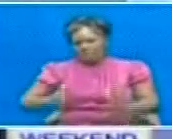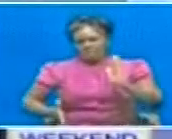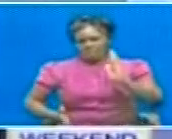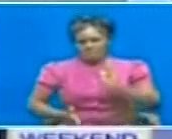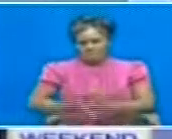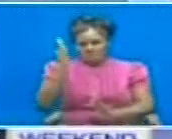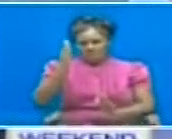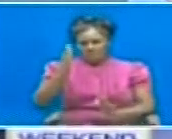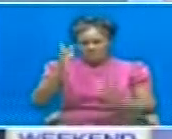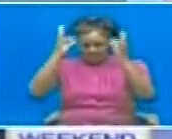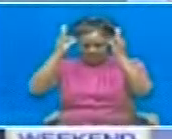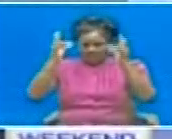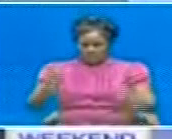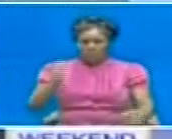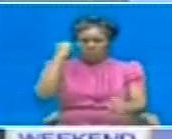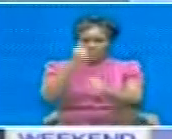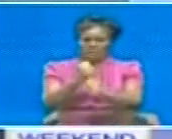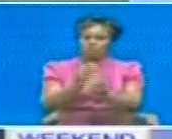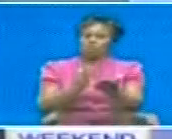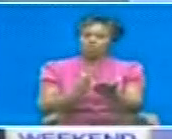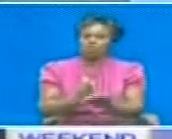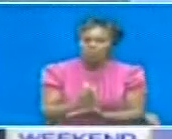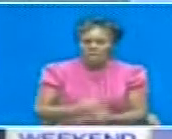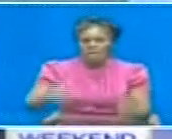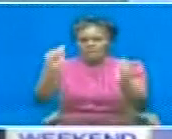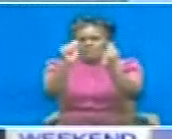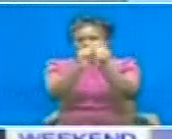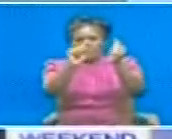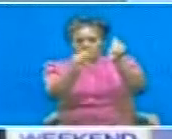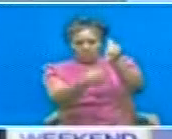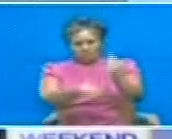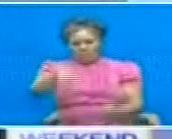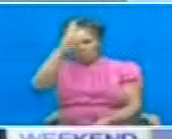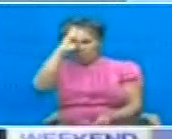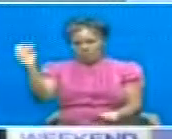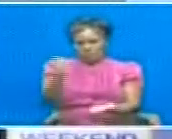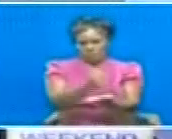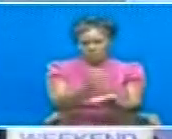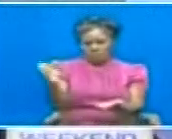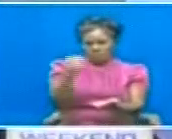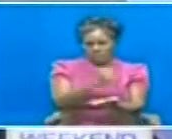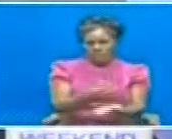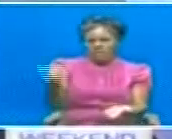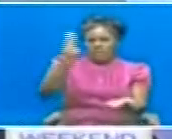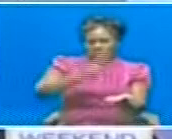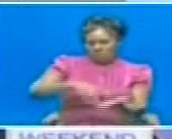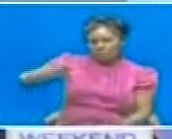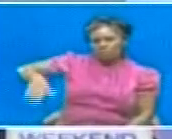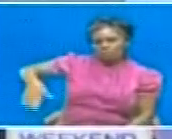steps and ensure that the 10,000 recruits whose enrollment is